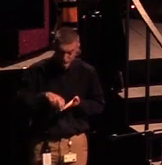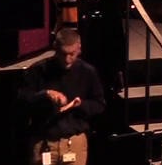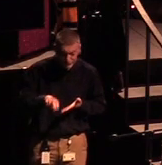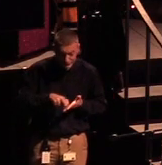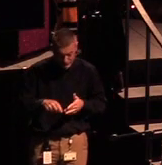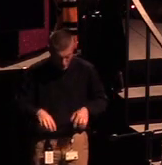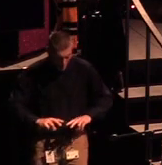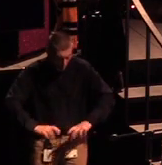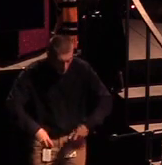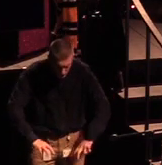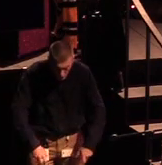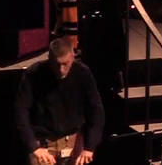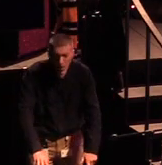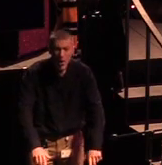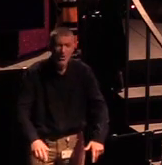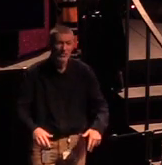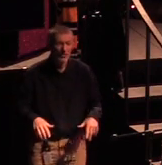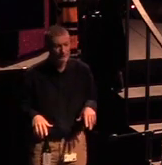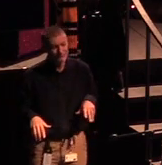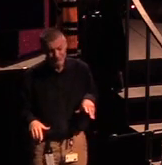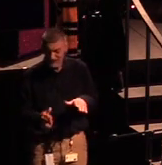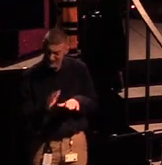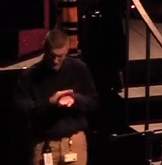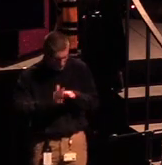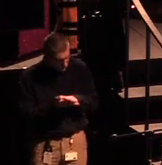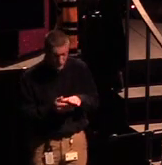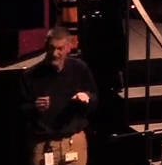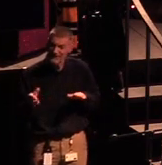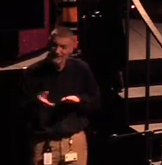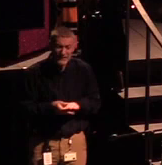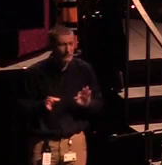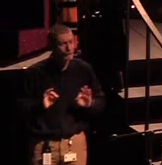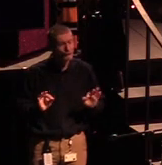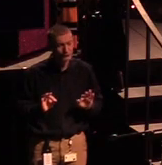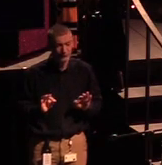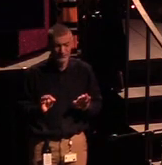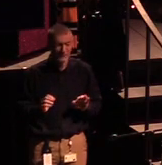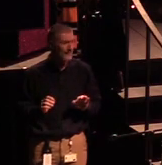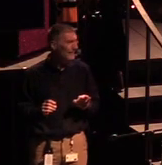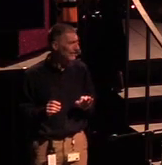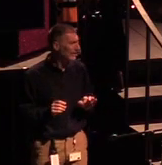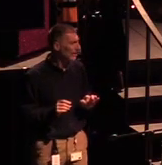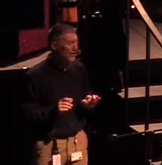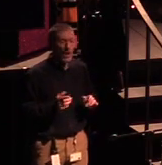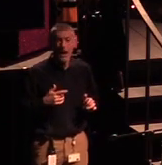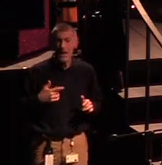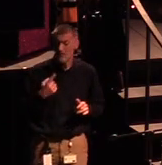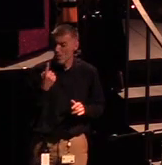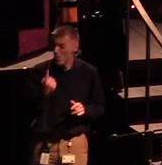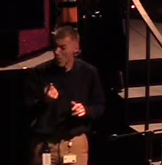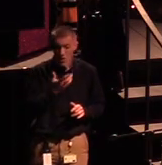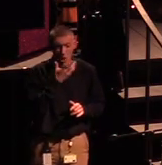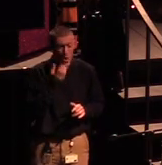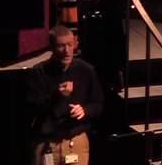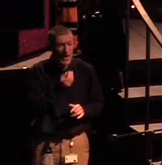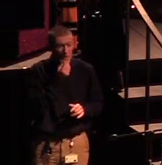shoes and trousers that ill-fitted and completely worn out and living on one hop beat up and living on one hot meal